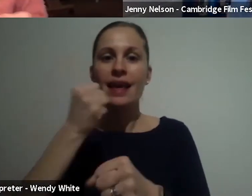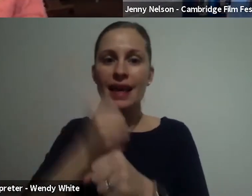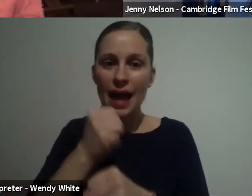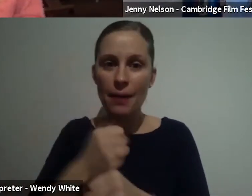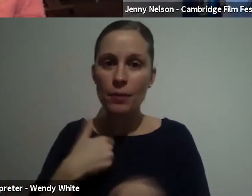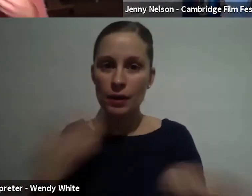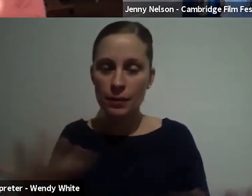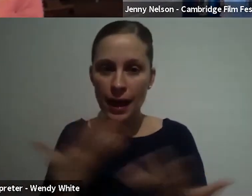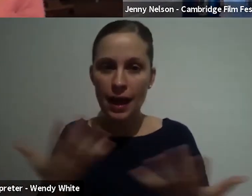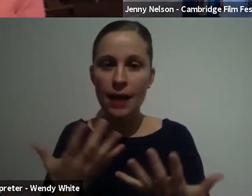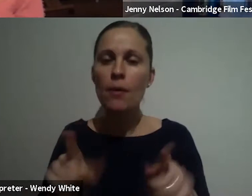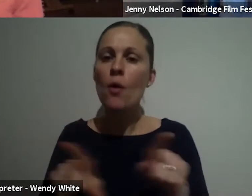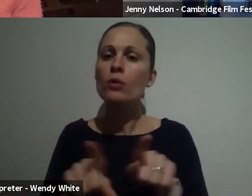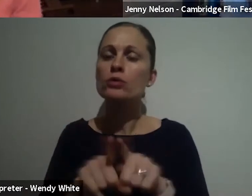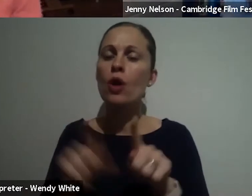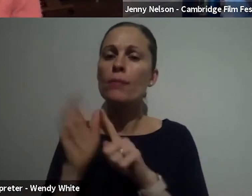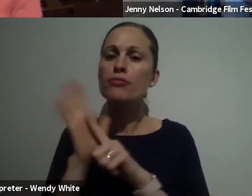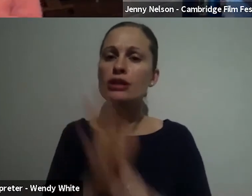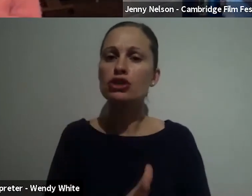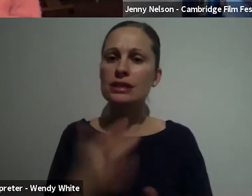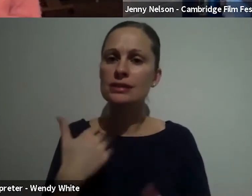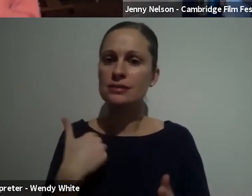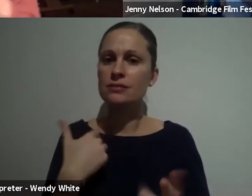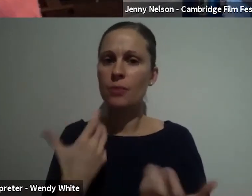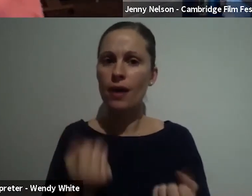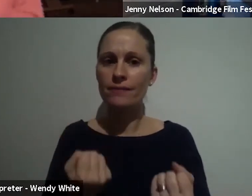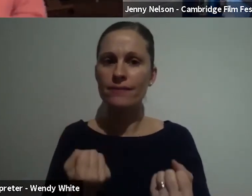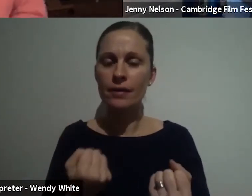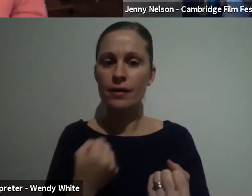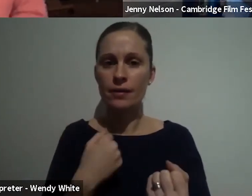the prejudice that we have. I remember that